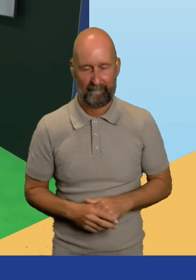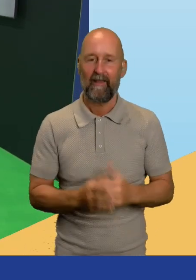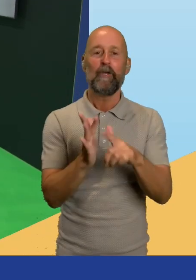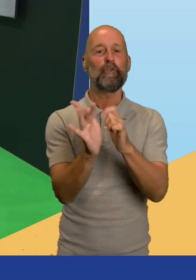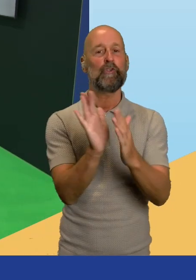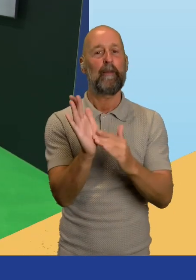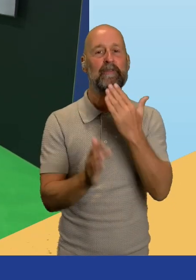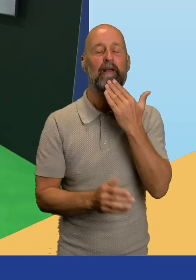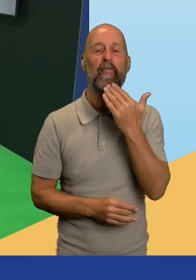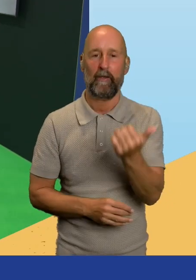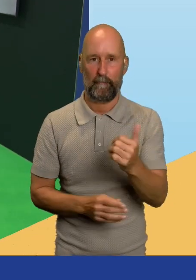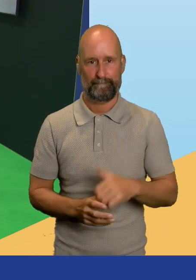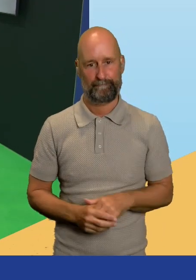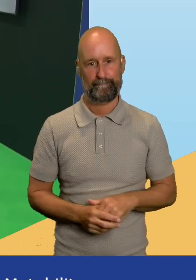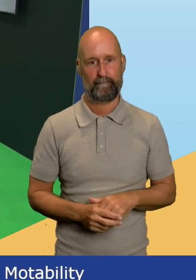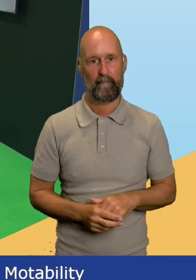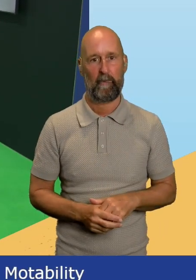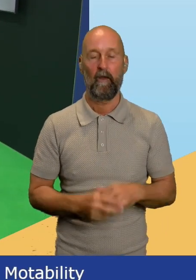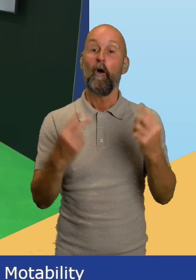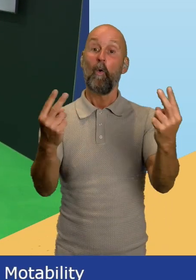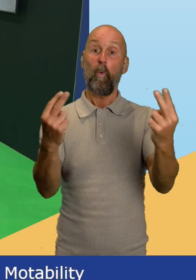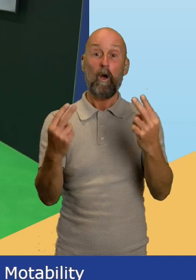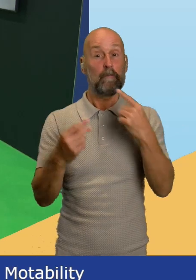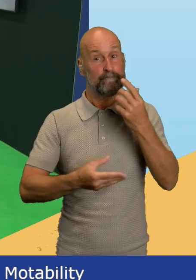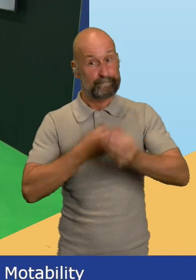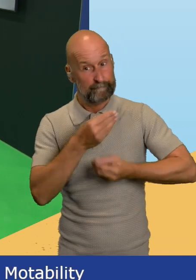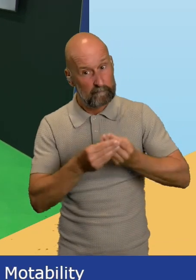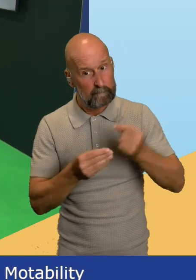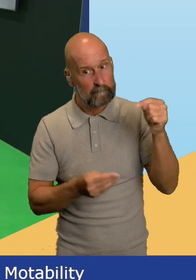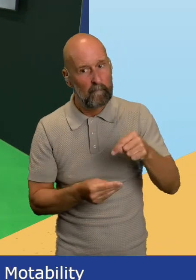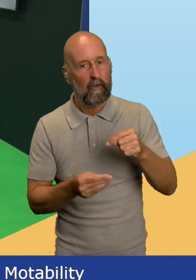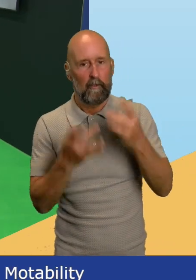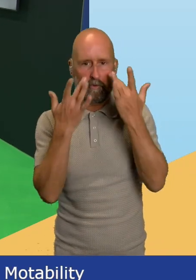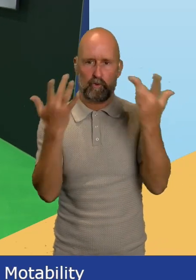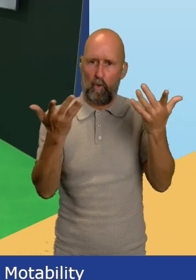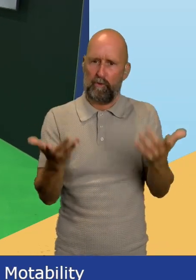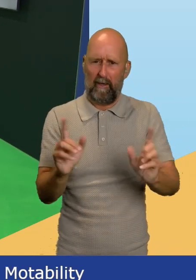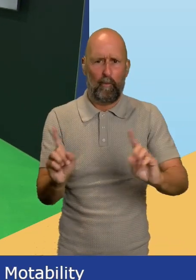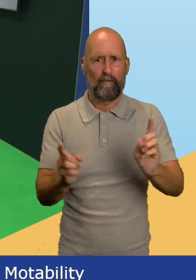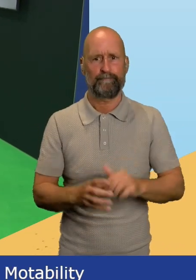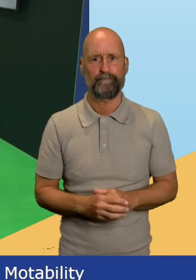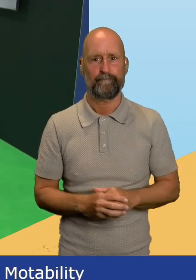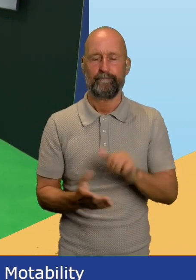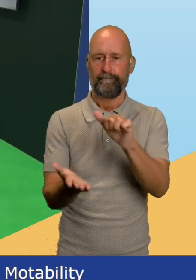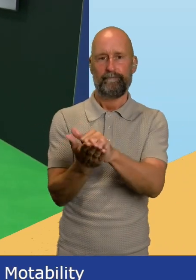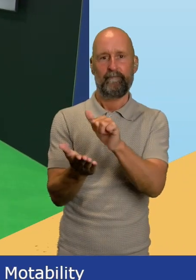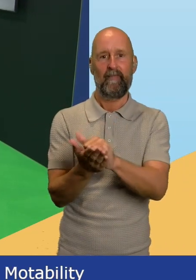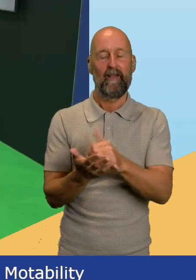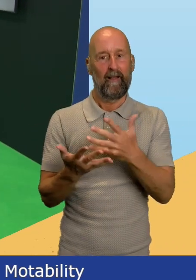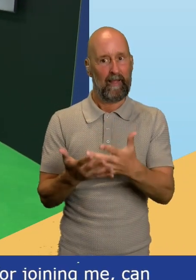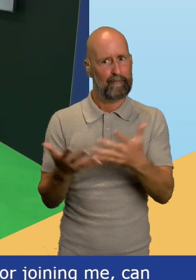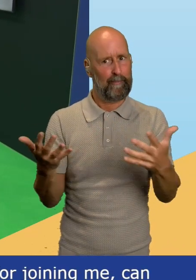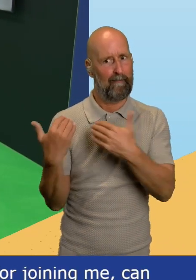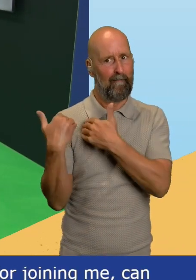joining me. So can you tell our viewers a little bit more about what we've got on display here today, please? Yeah, absolutely, Mark. You've made a big promise for me there to